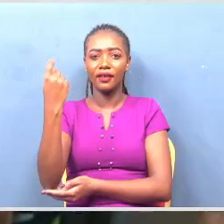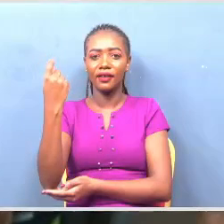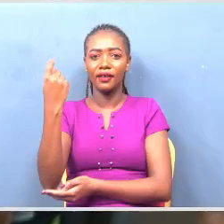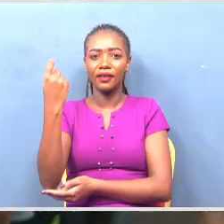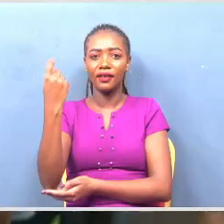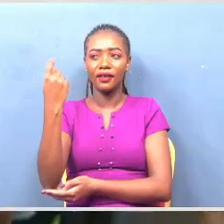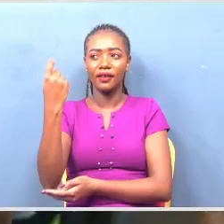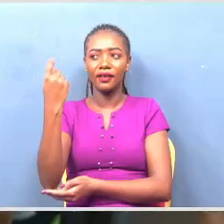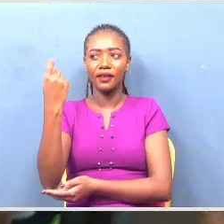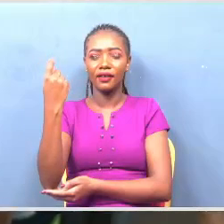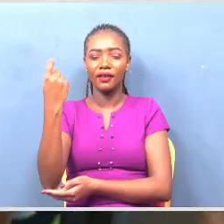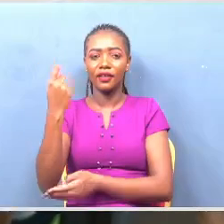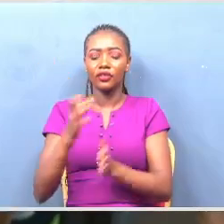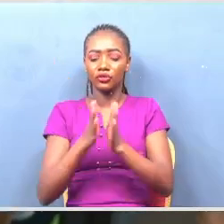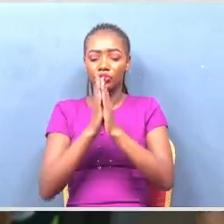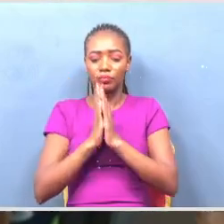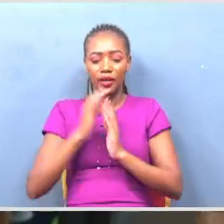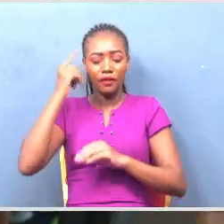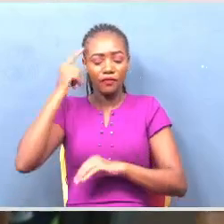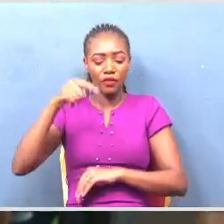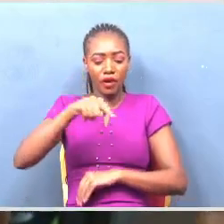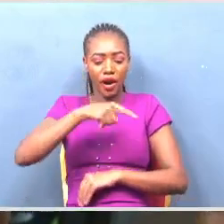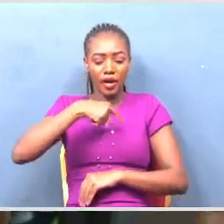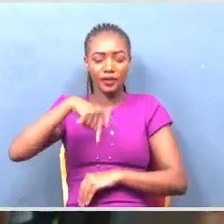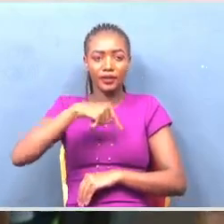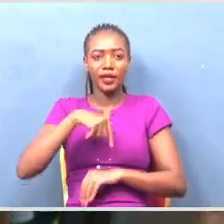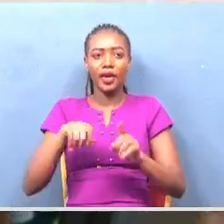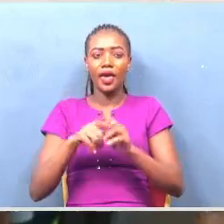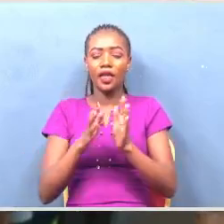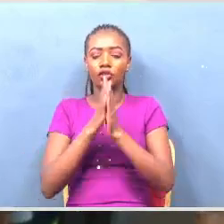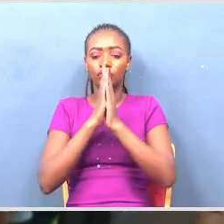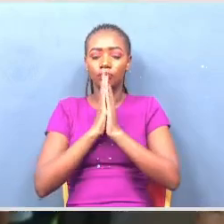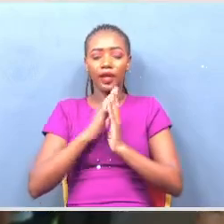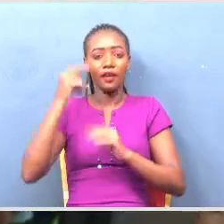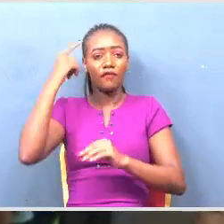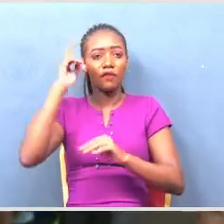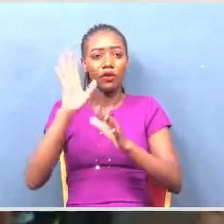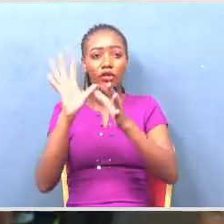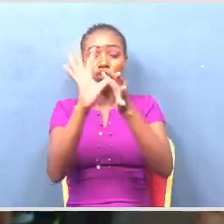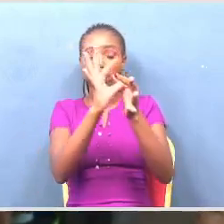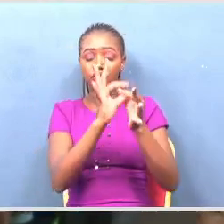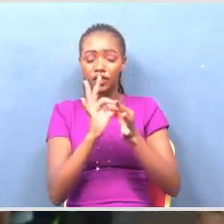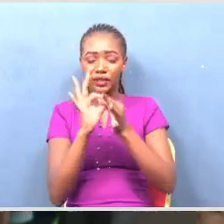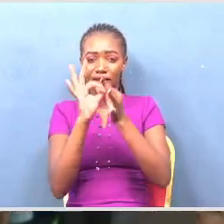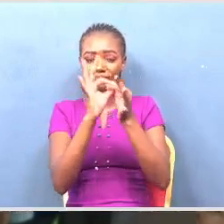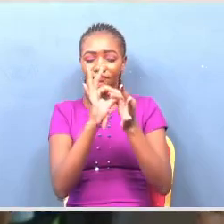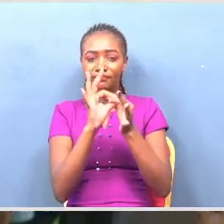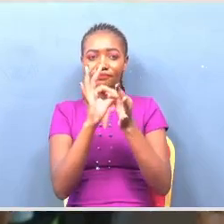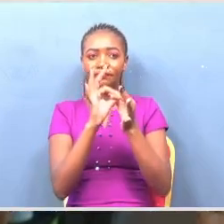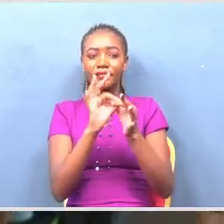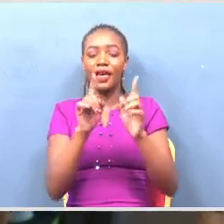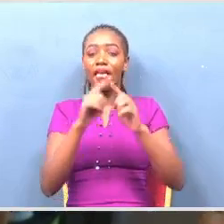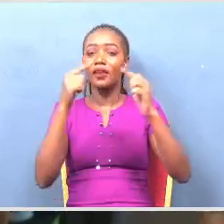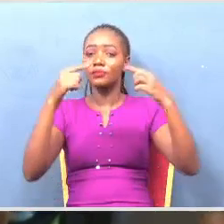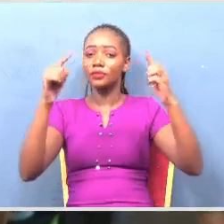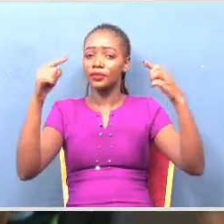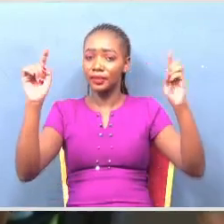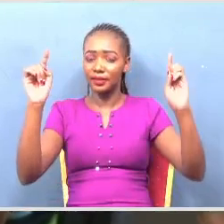to pray for us and to pray for the unity and